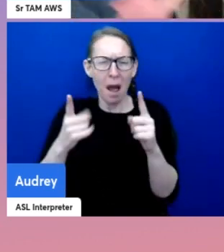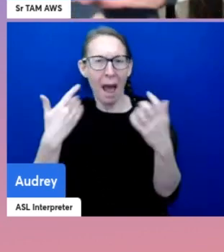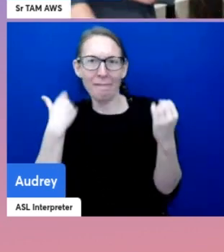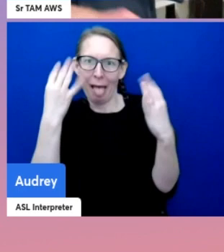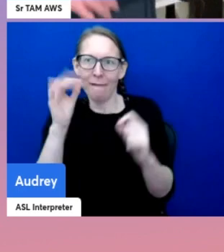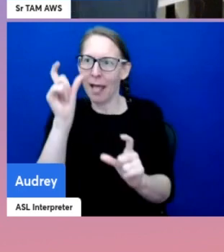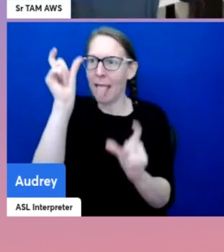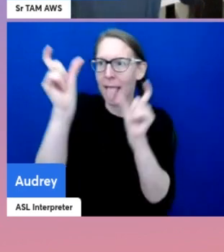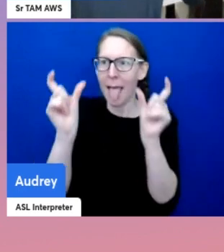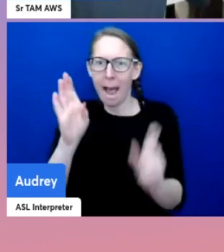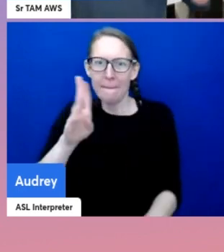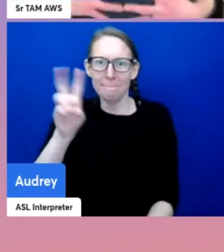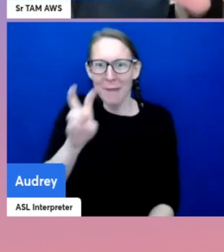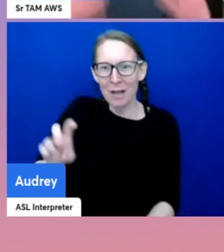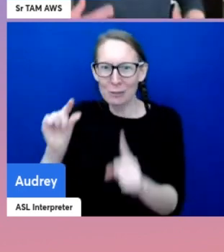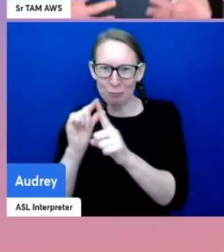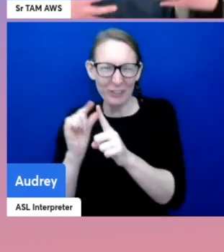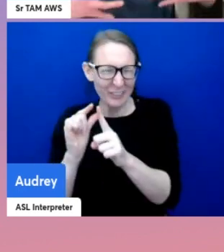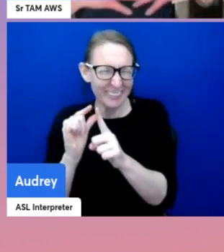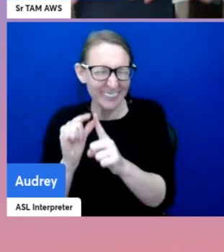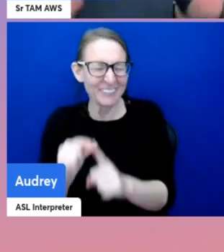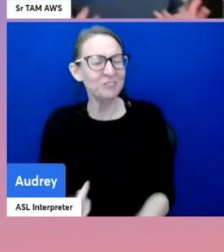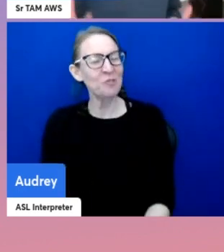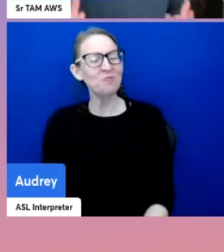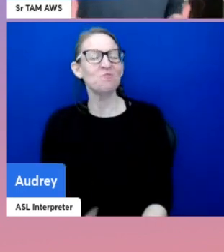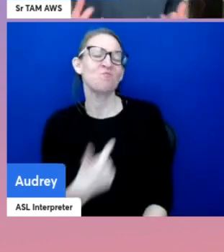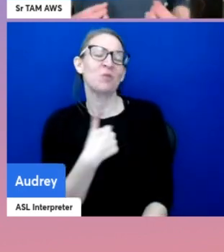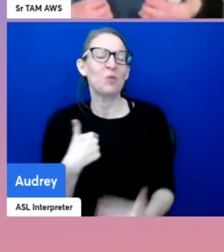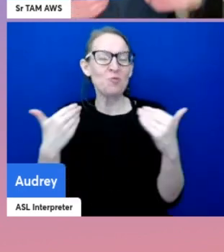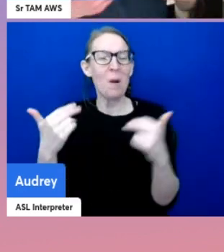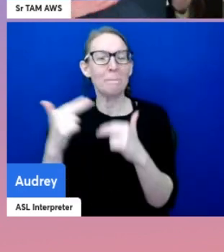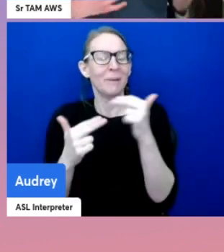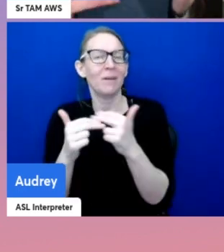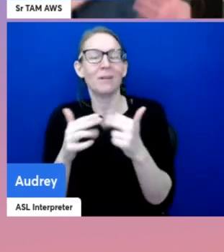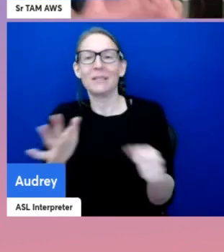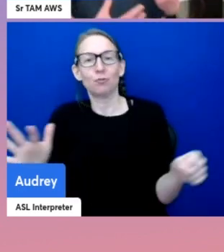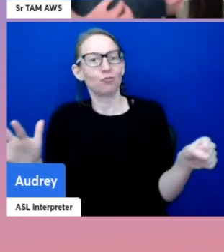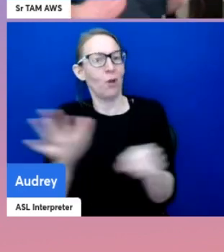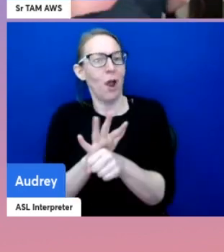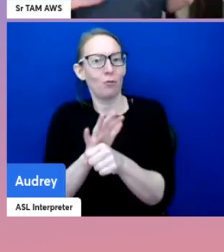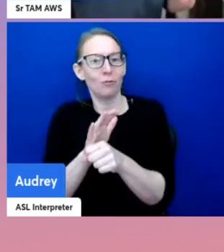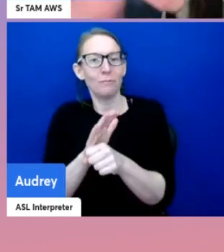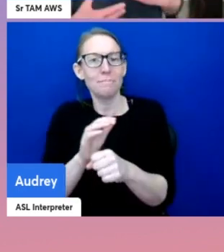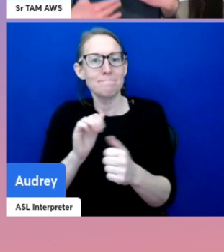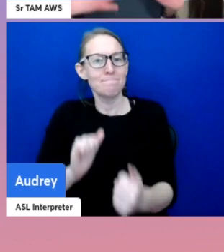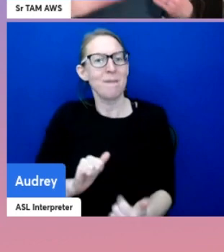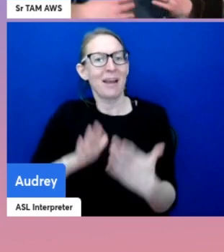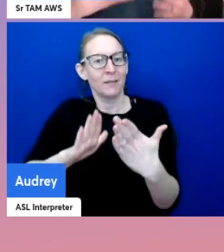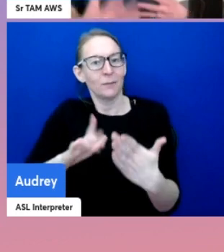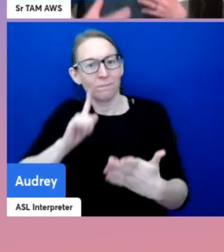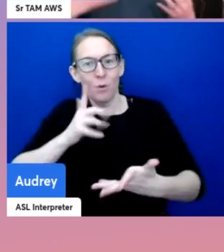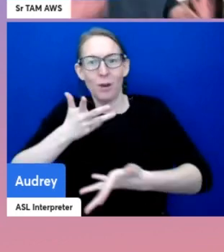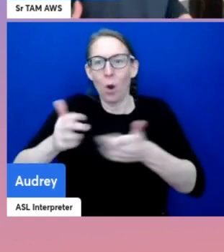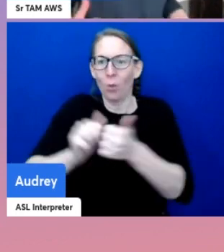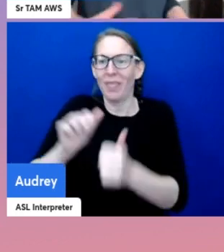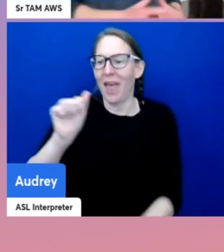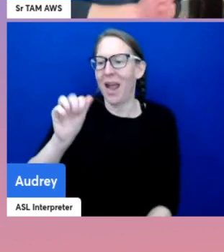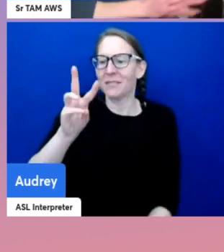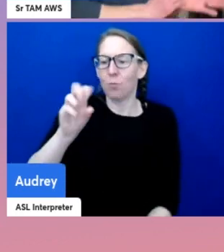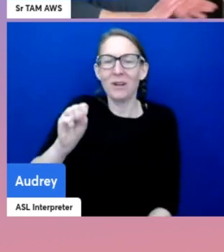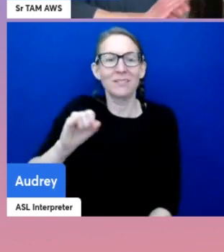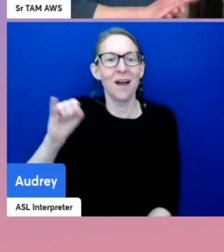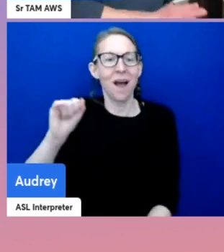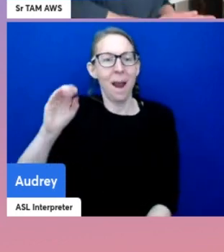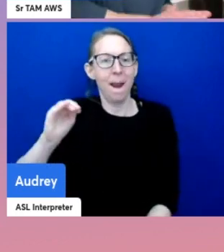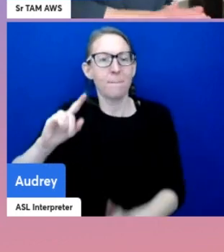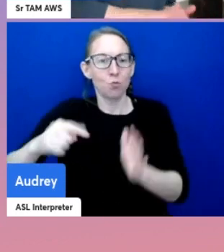right? We're going to build an entire mechanism for interacting with AWS IAM roles anywhere,